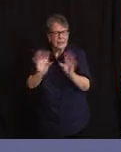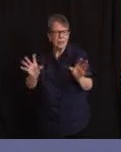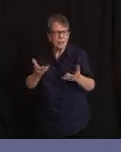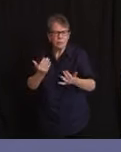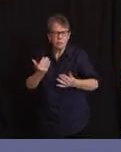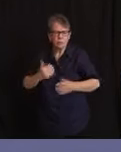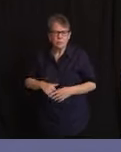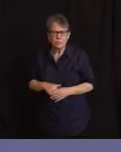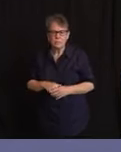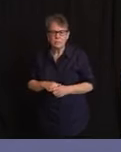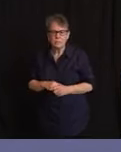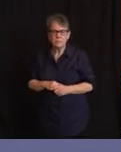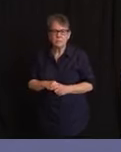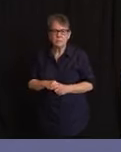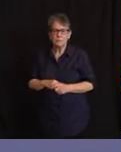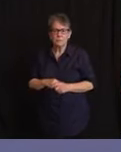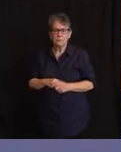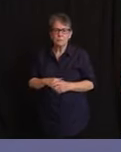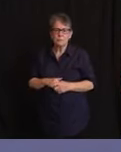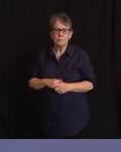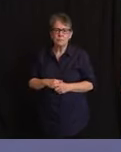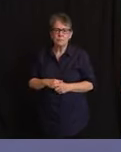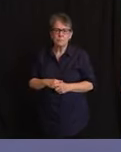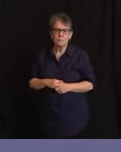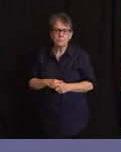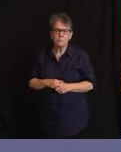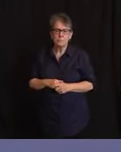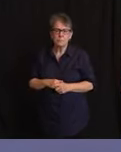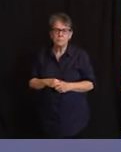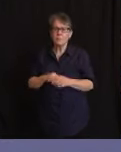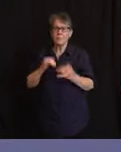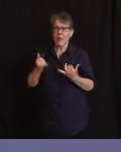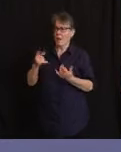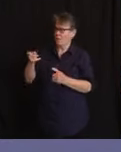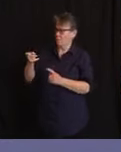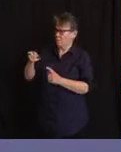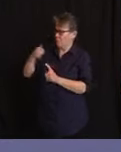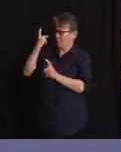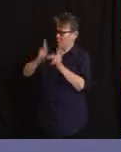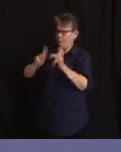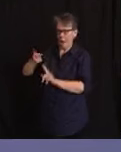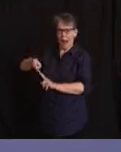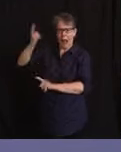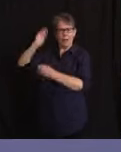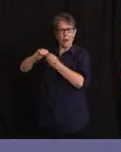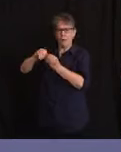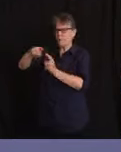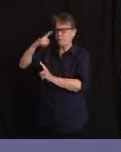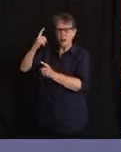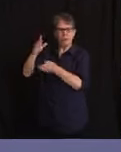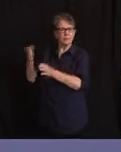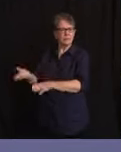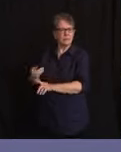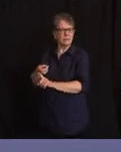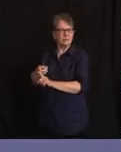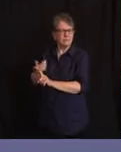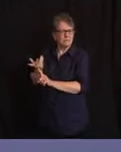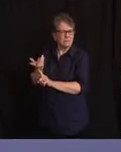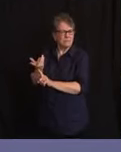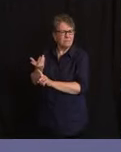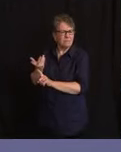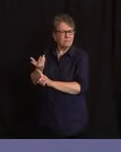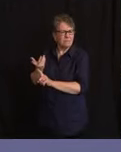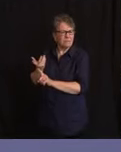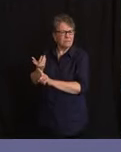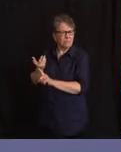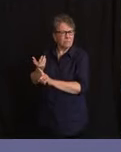into account, don't they somehow reinforce some of the implicit biases that exist currently in the application of